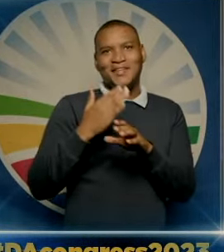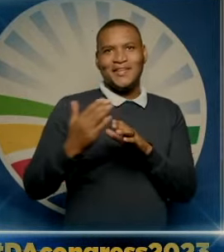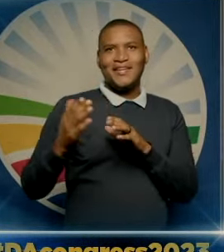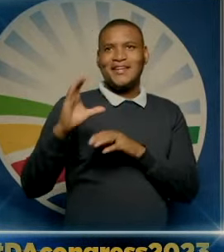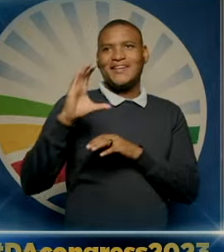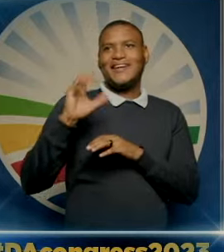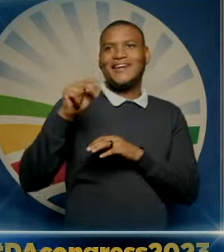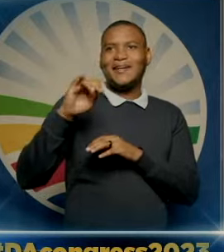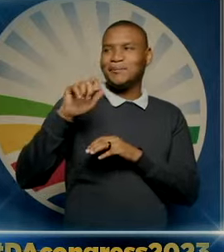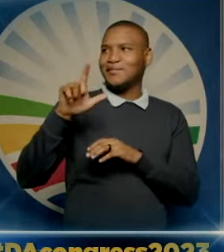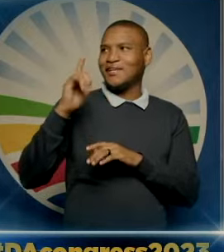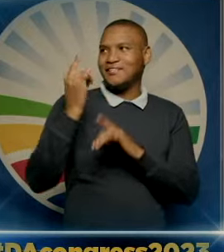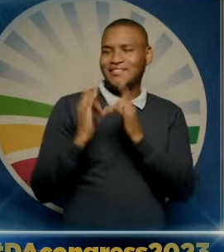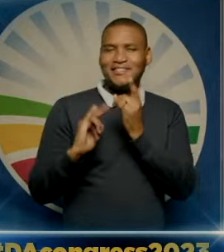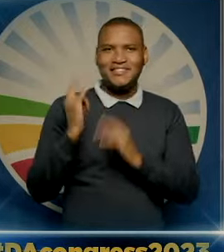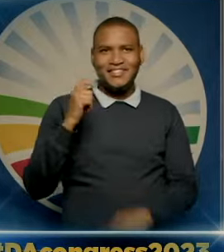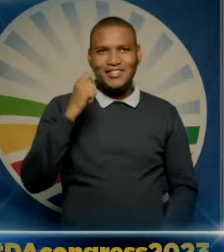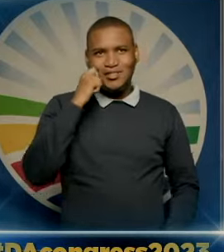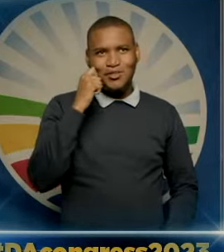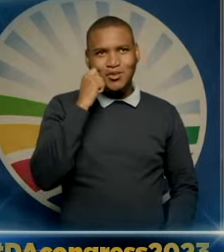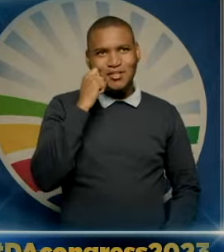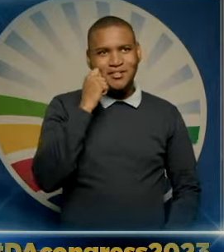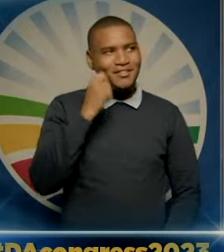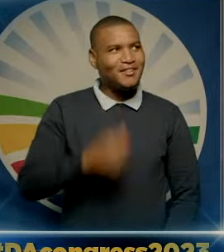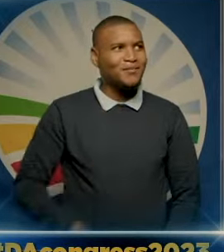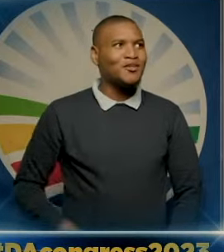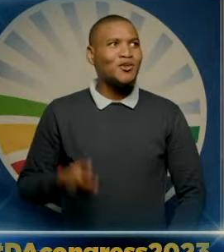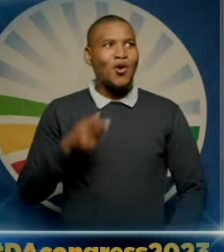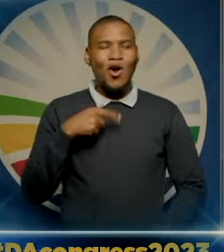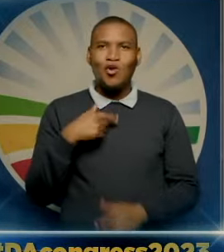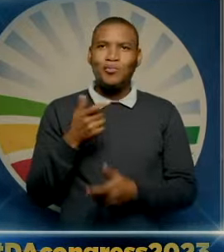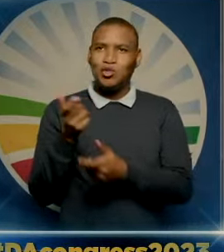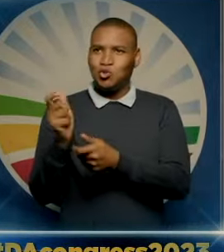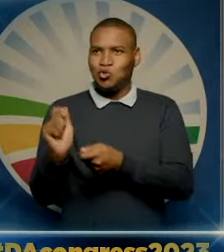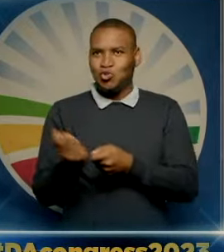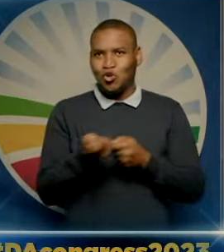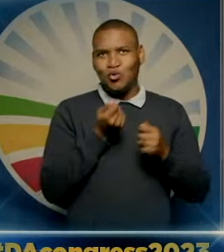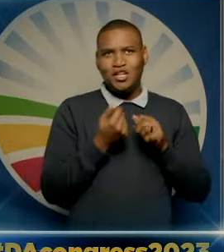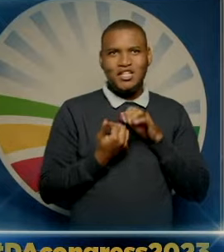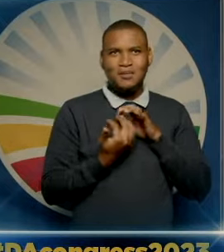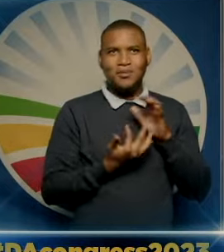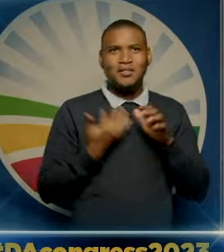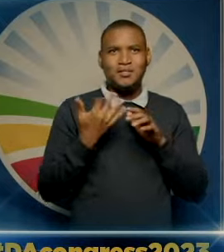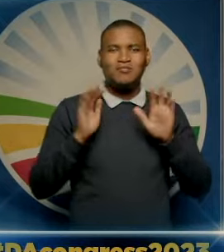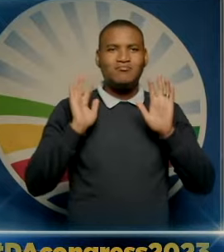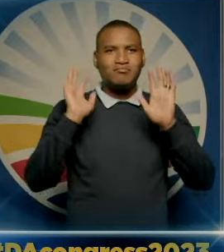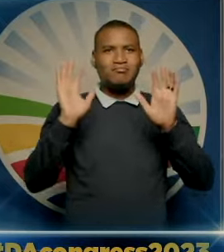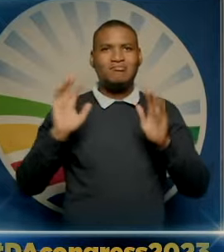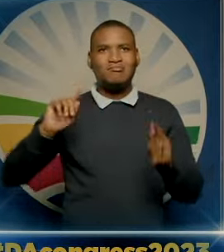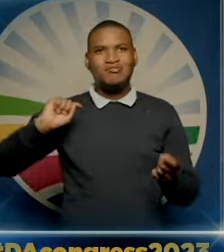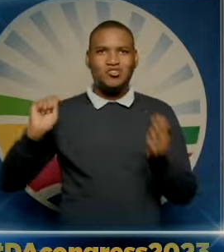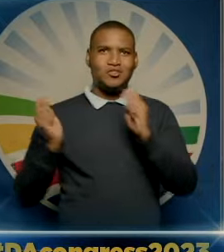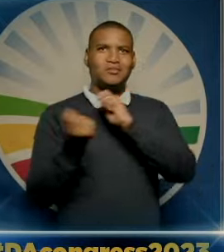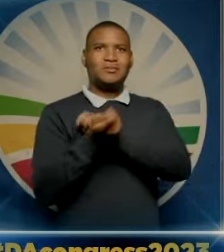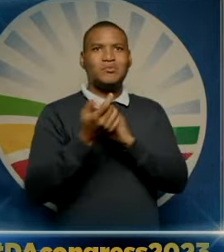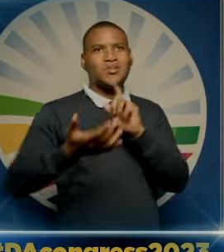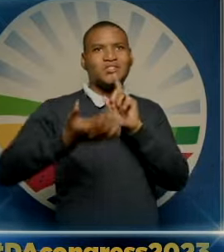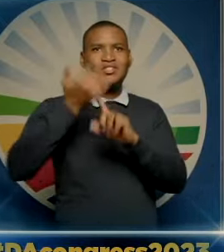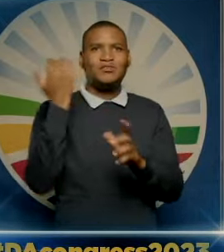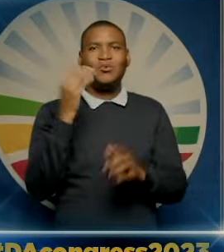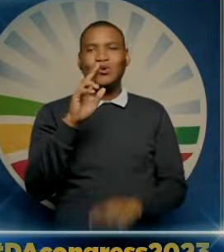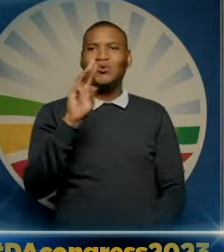and my team and I will certainly be drawing inspiration from the remarkable turnaround that has been achieved in